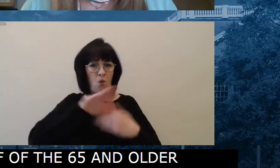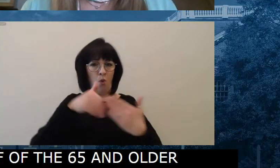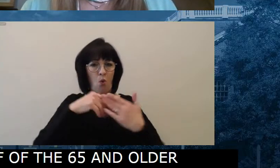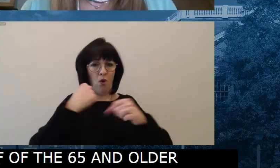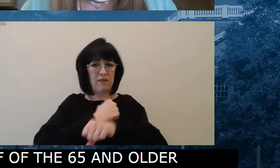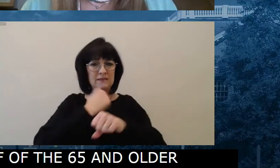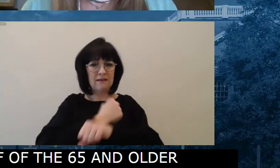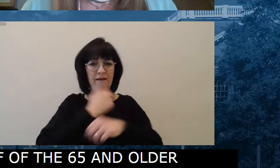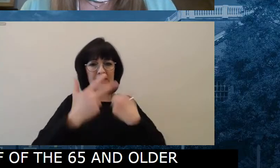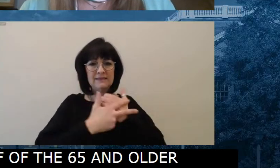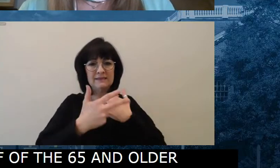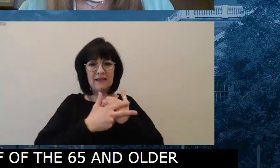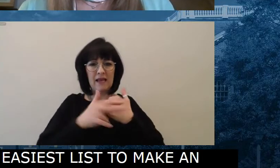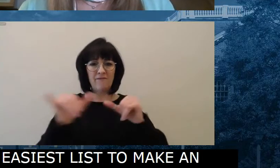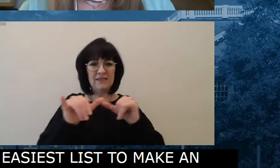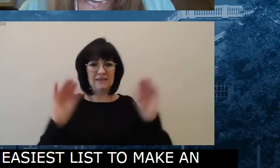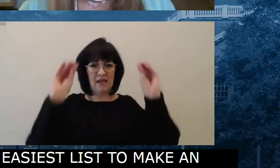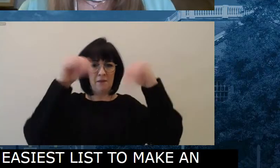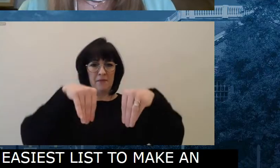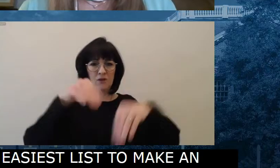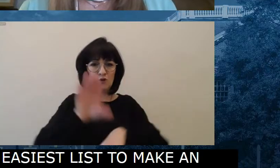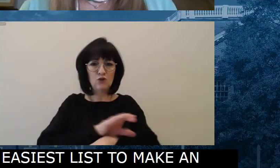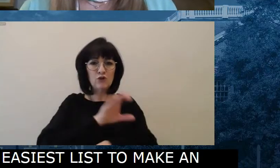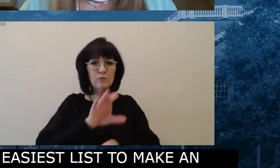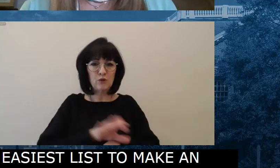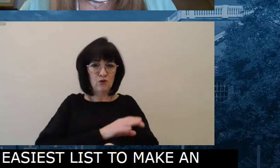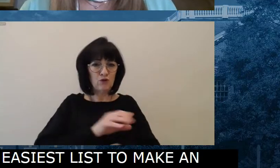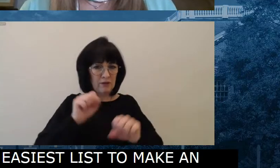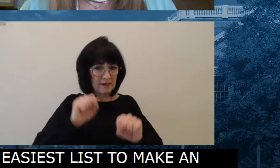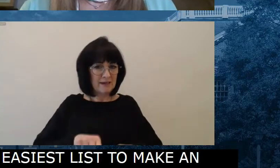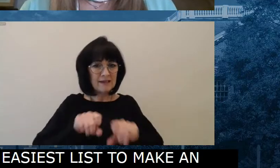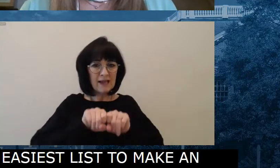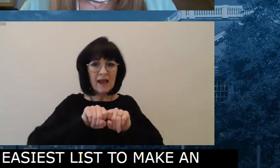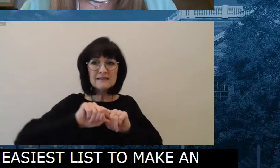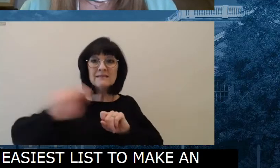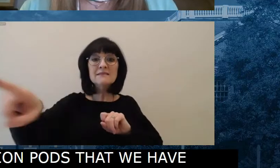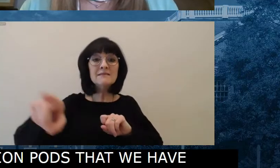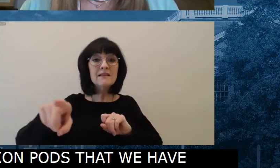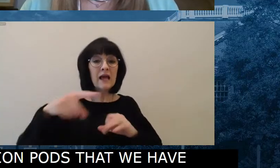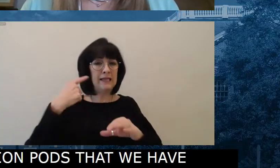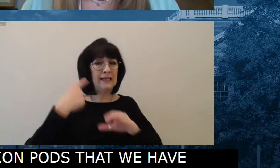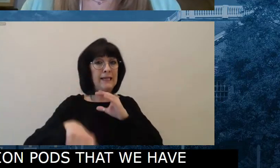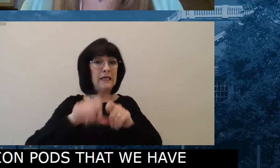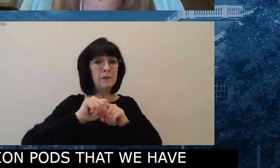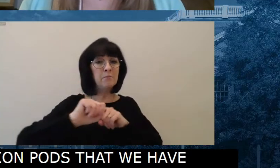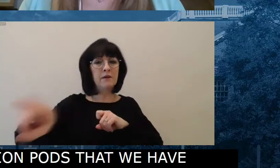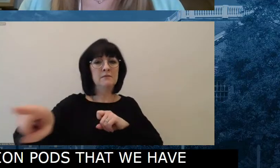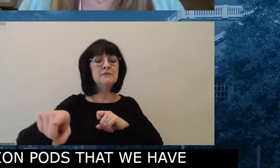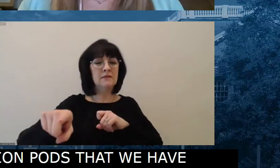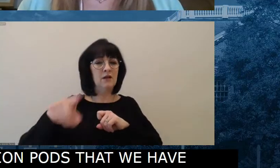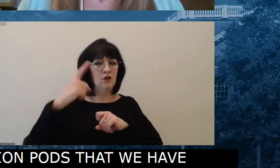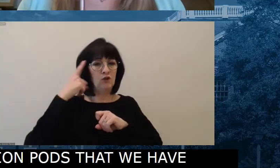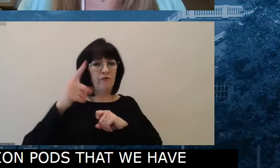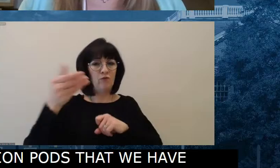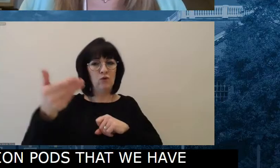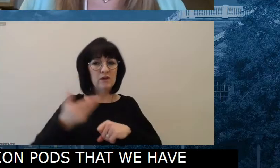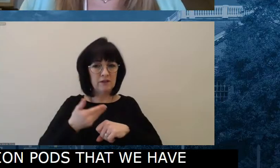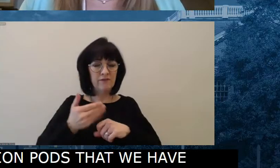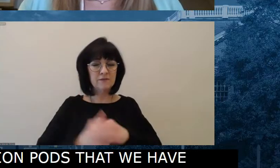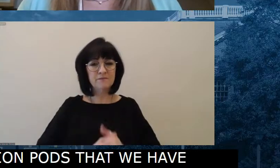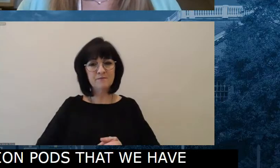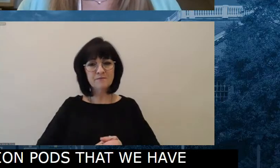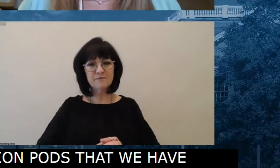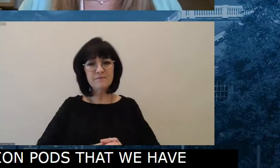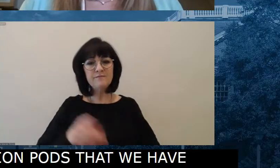can send out an appointment invitation in an email. Dr. Rattay? Yeah, I mean, just a couple things